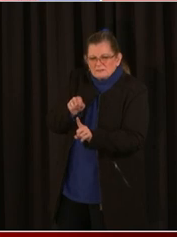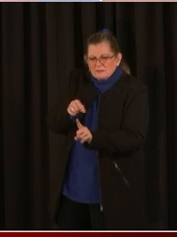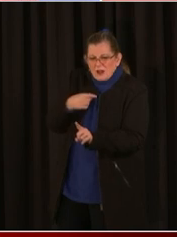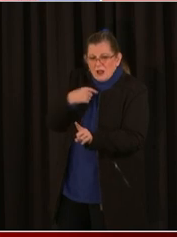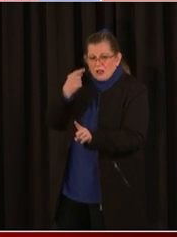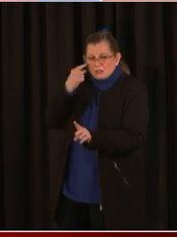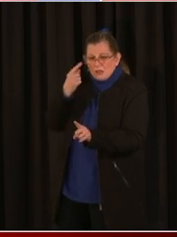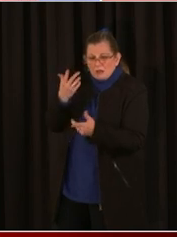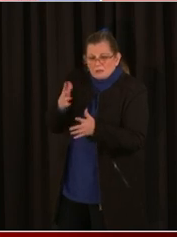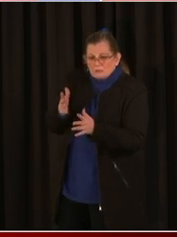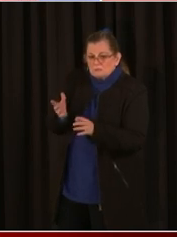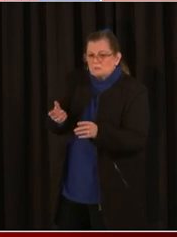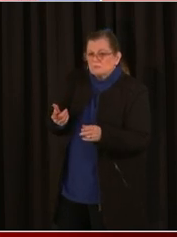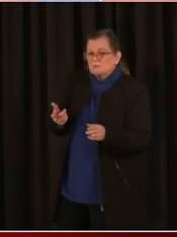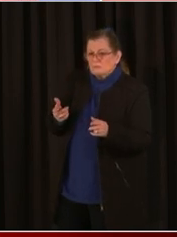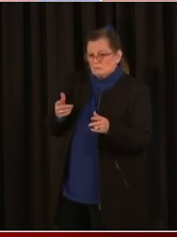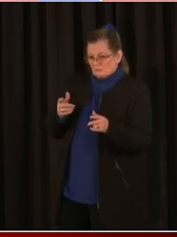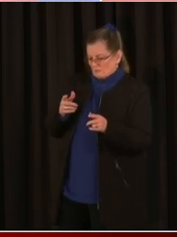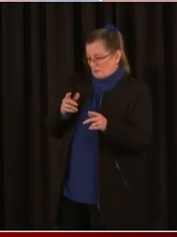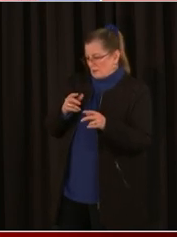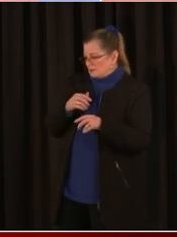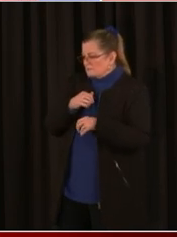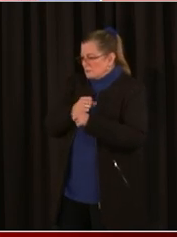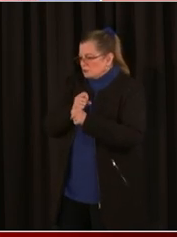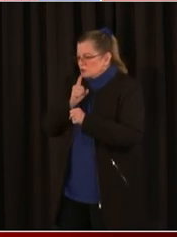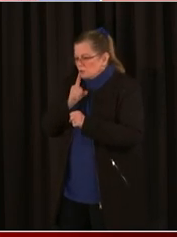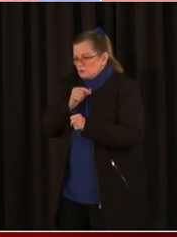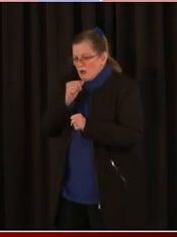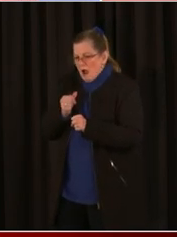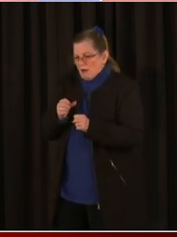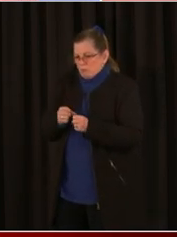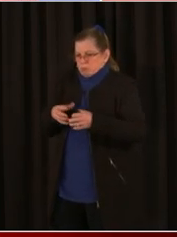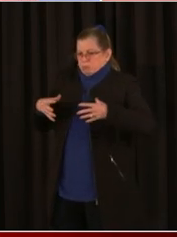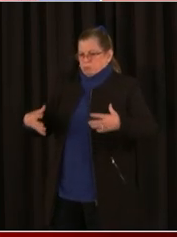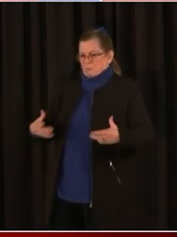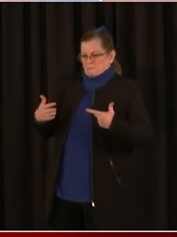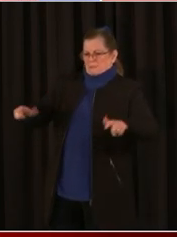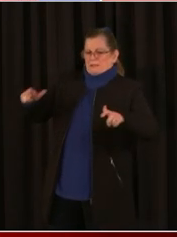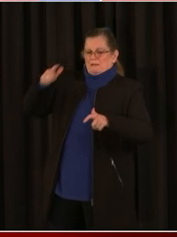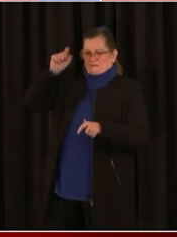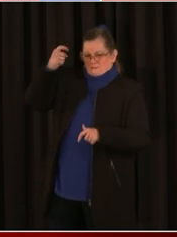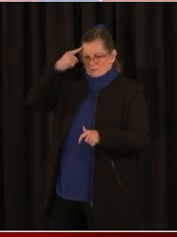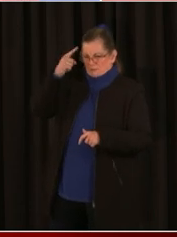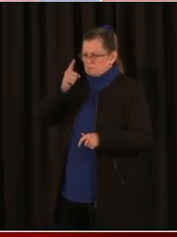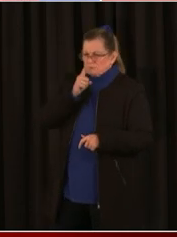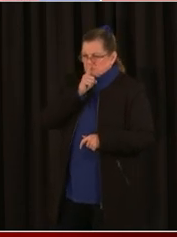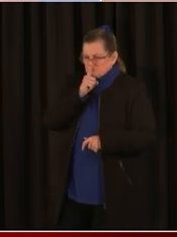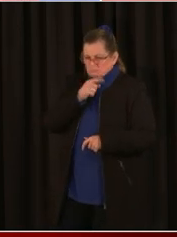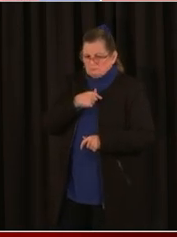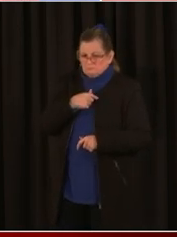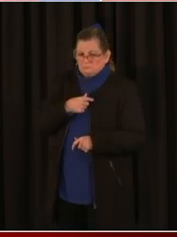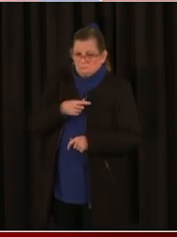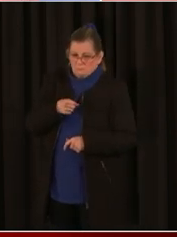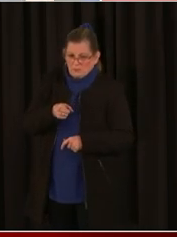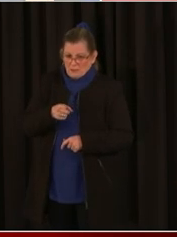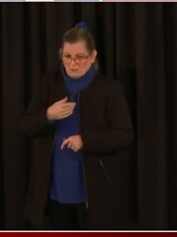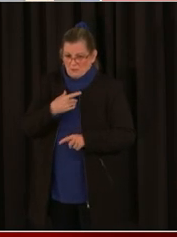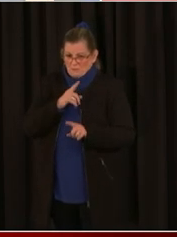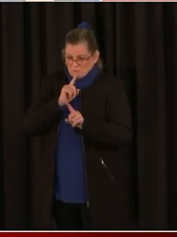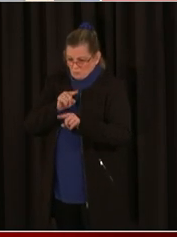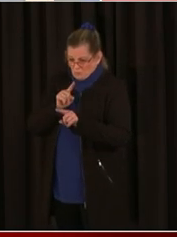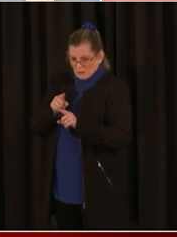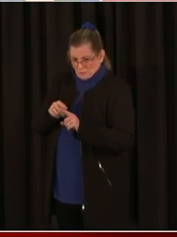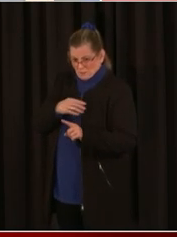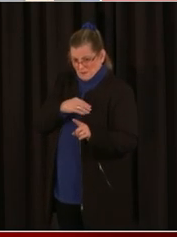and unfunded legislation. Thank you. For the chairman, do you have a response to Mayor Bowser's